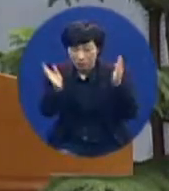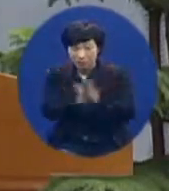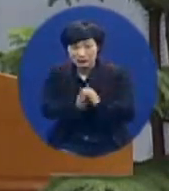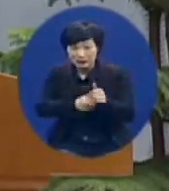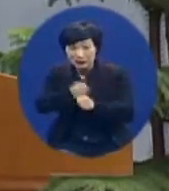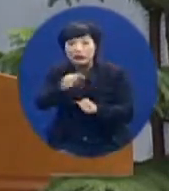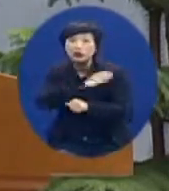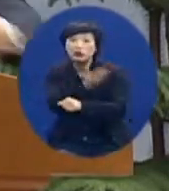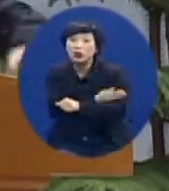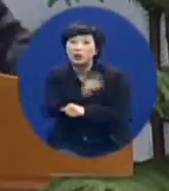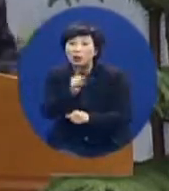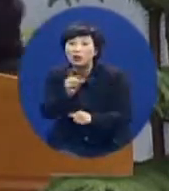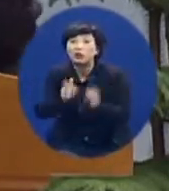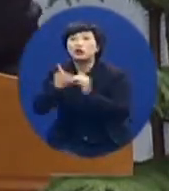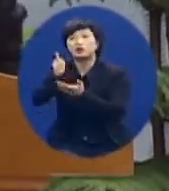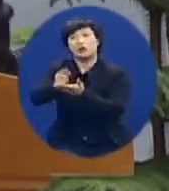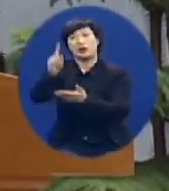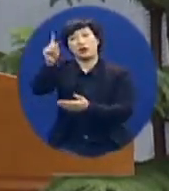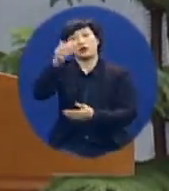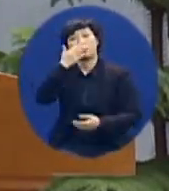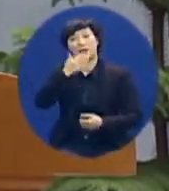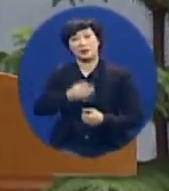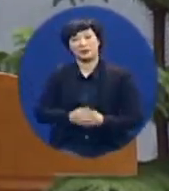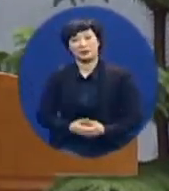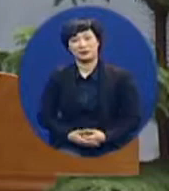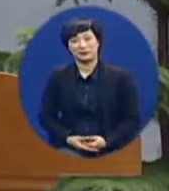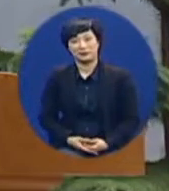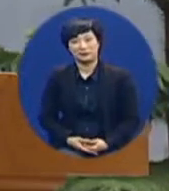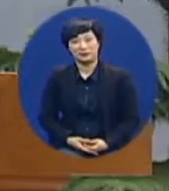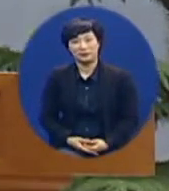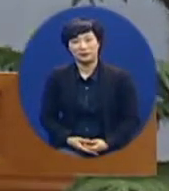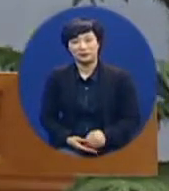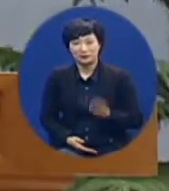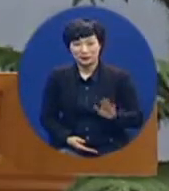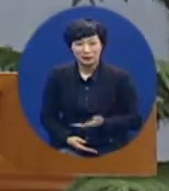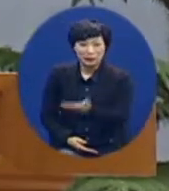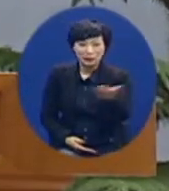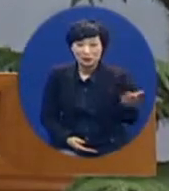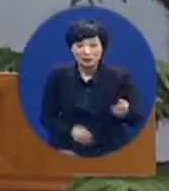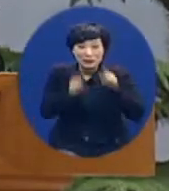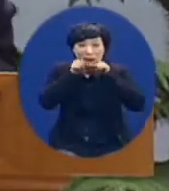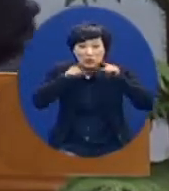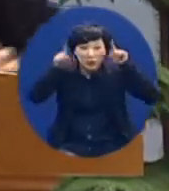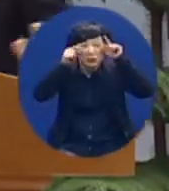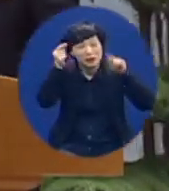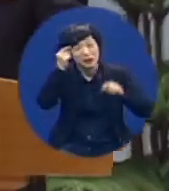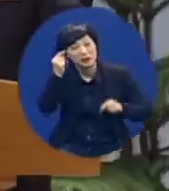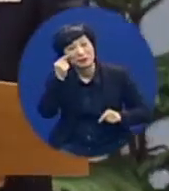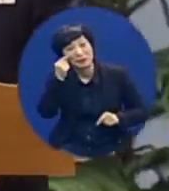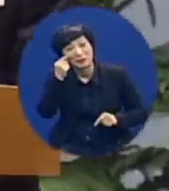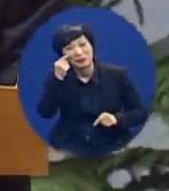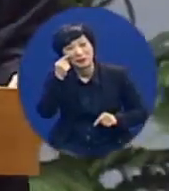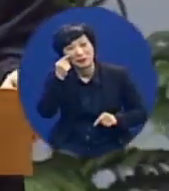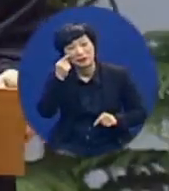only overcome the suffering which is over our limitation with the power of